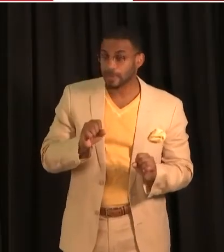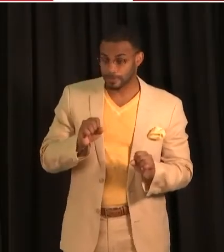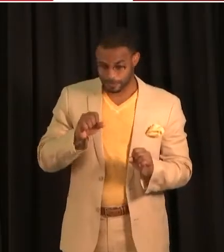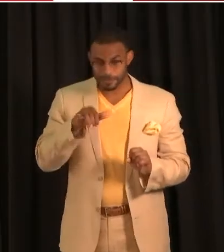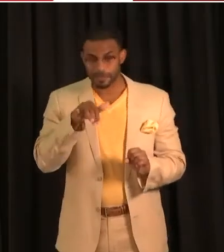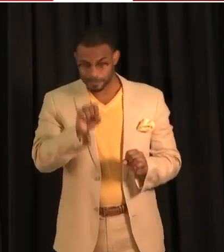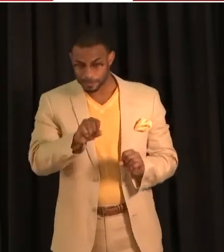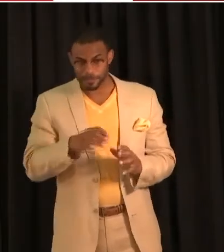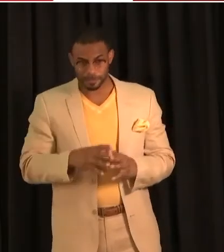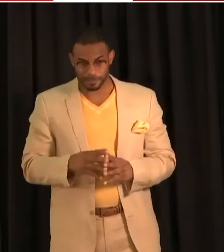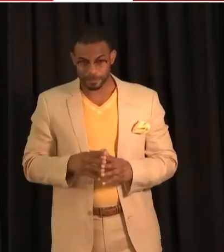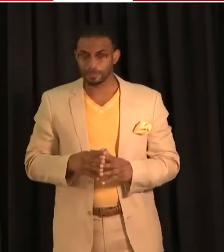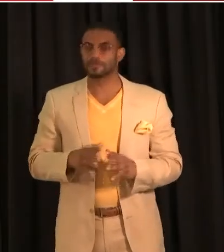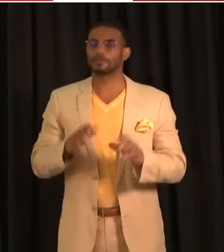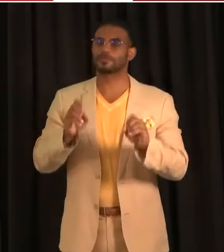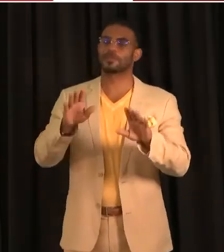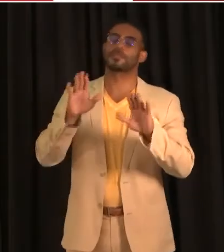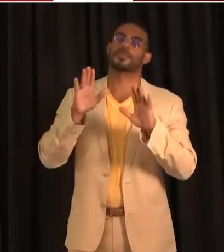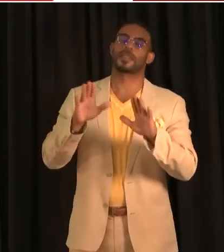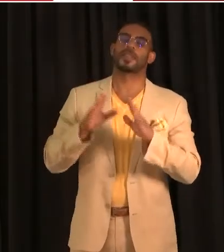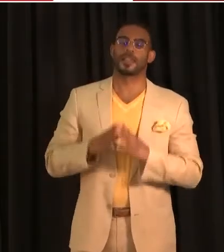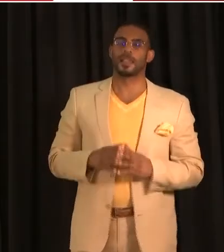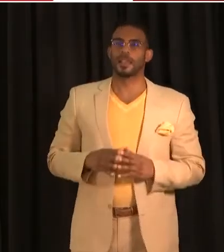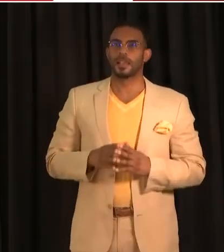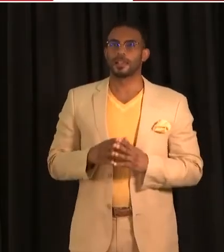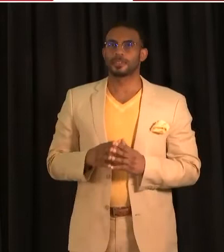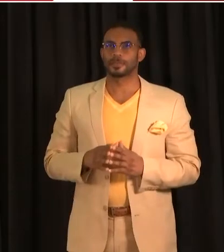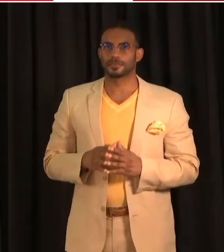we can hear you. Oh, great.